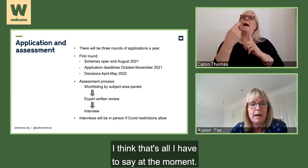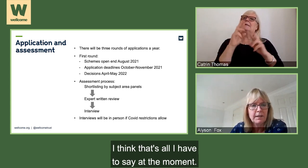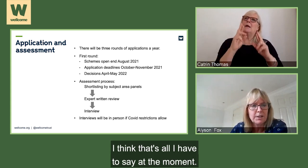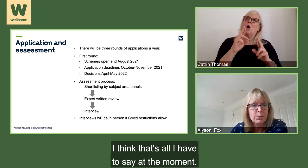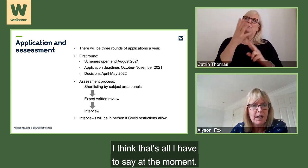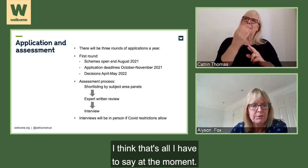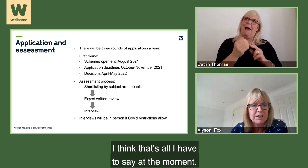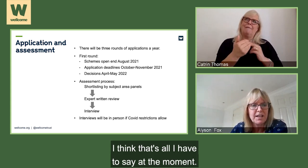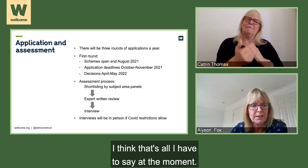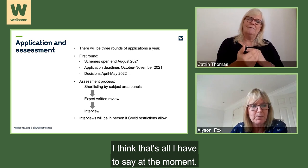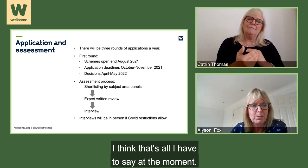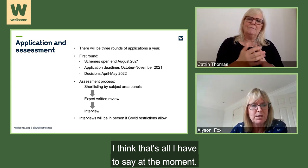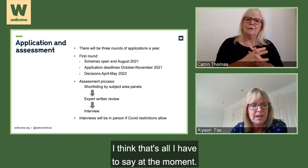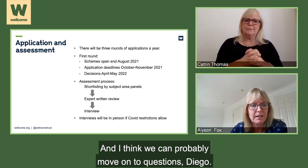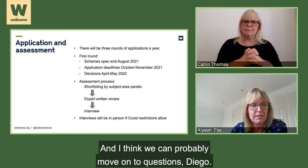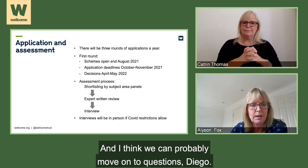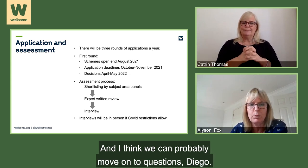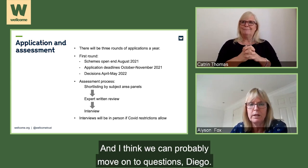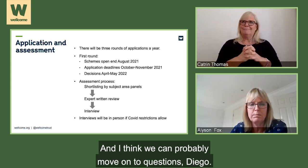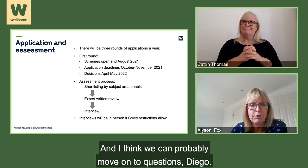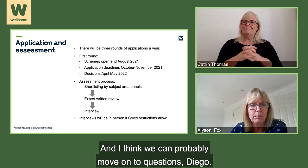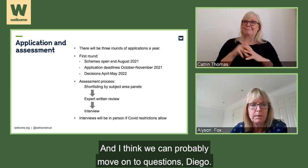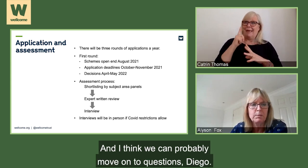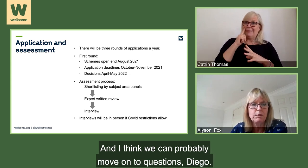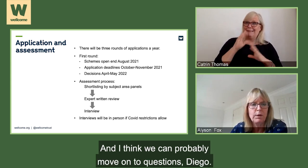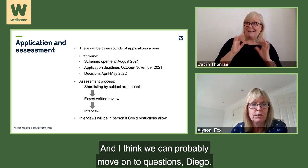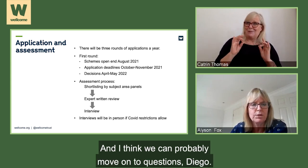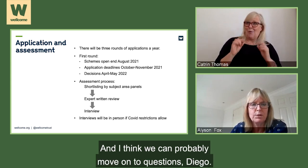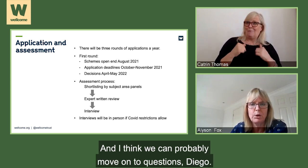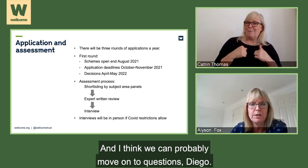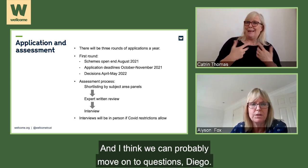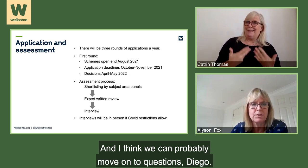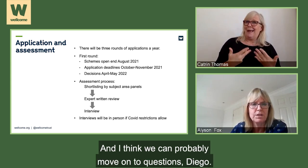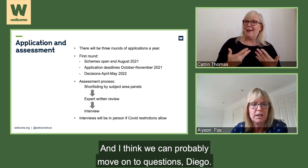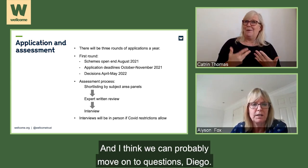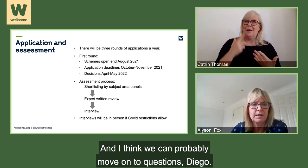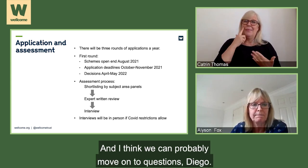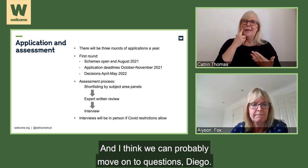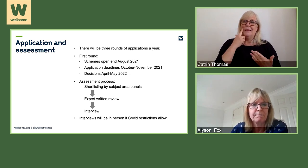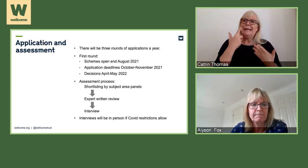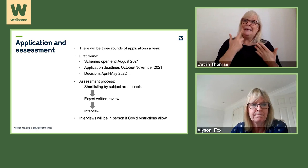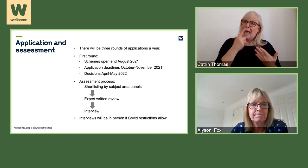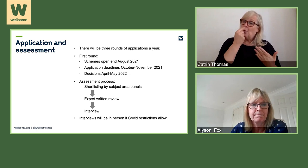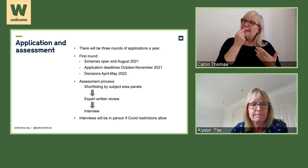And I think that's all I have to say at the moment. And I think we can probably move on to questions, Diego.